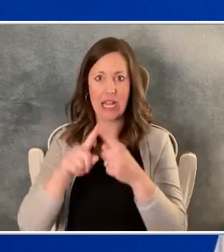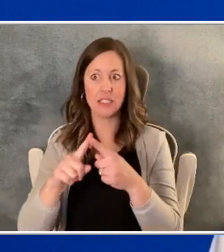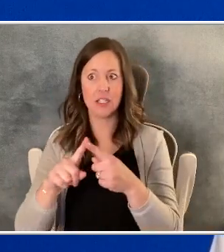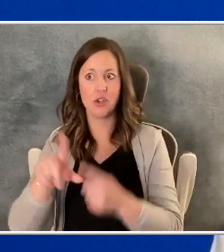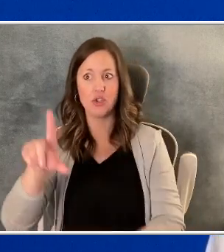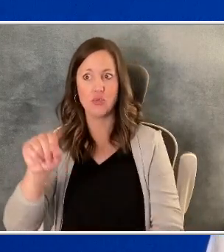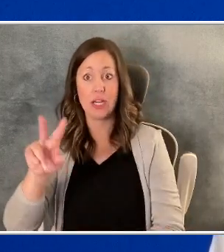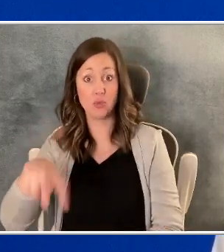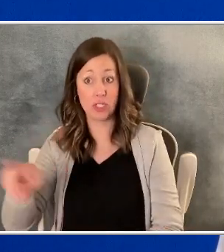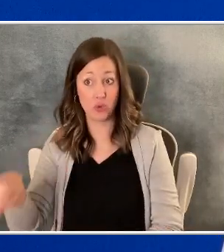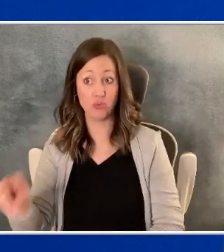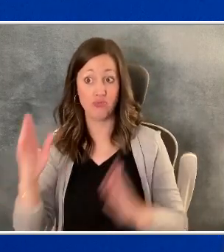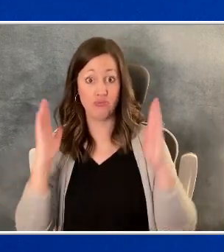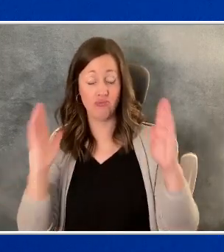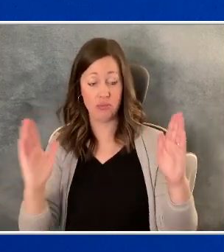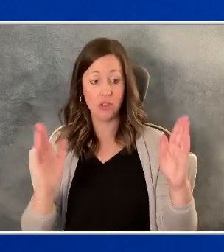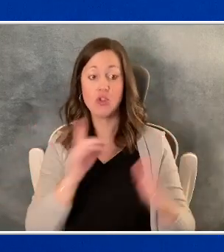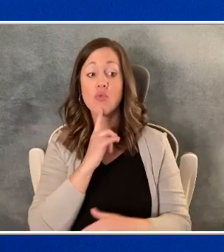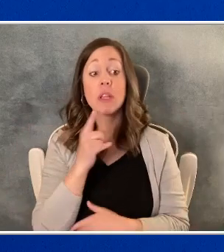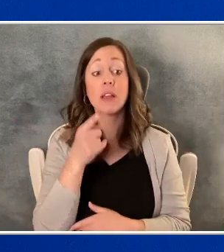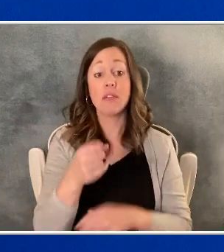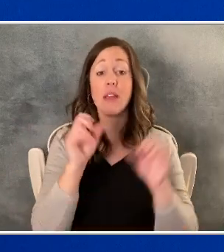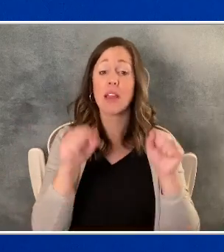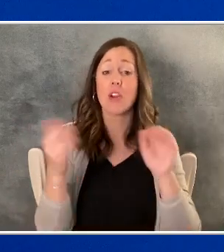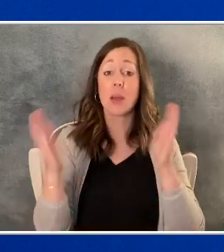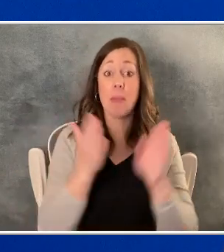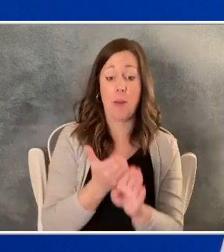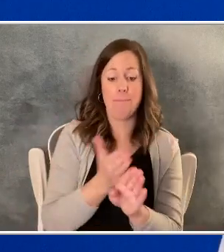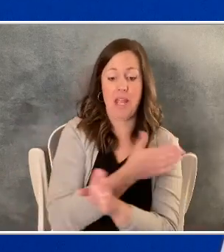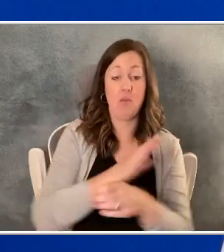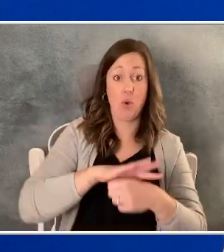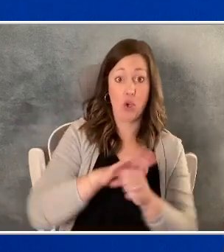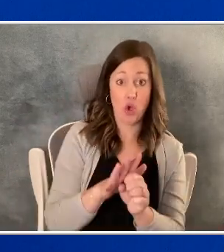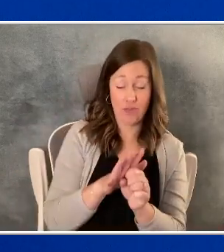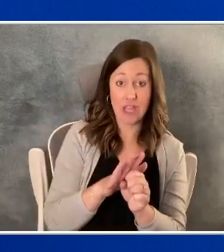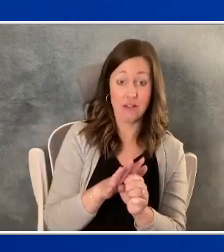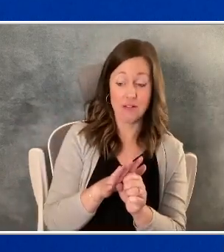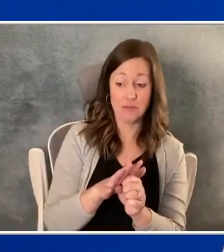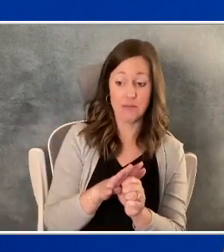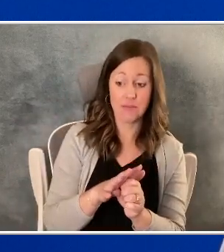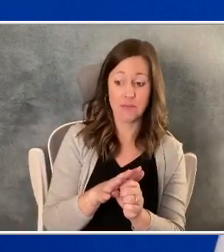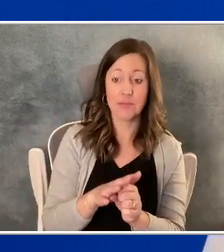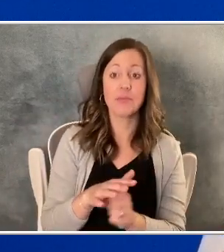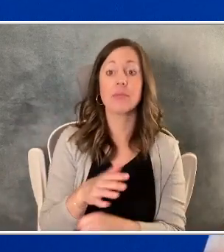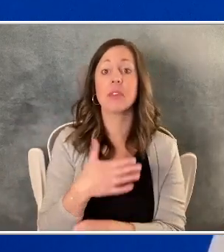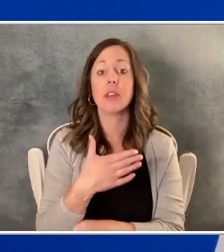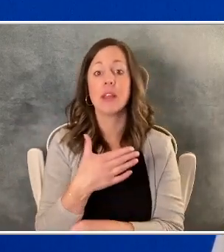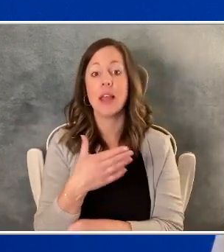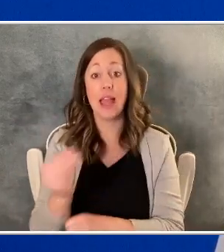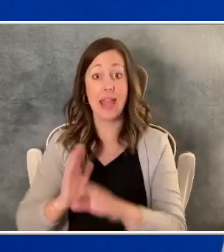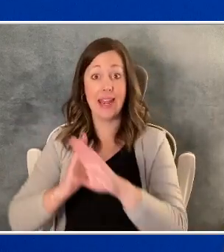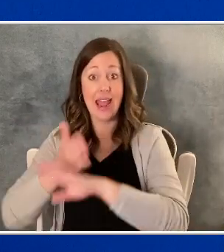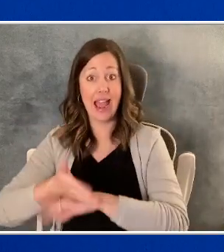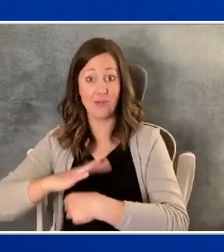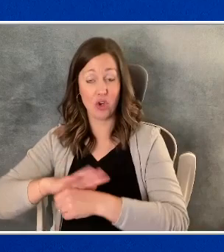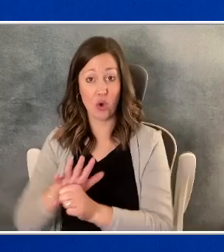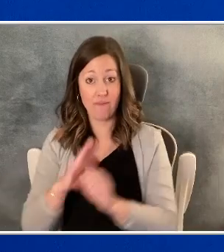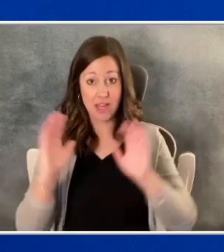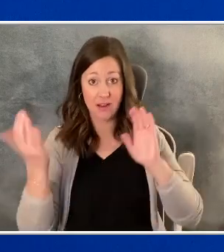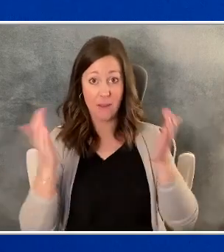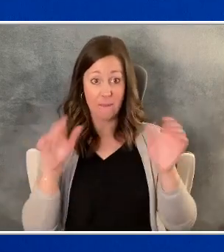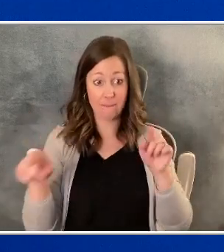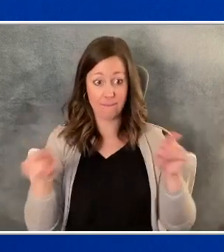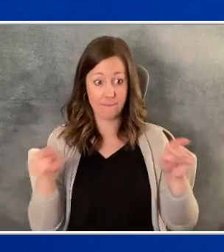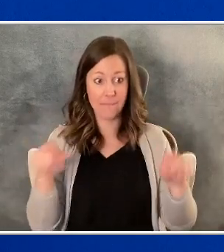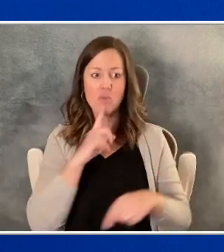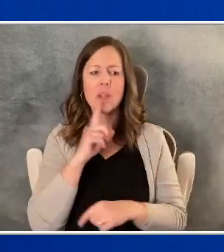actually able to compare pre-pandemic area or time period with the pandemic time period. And what they saw